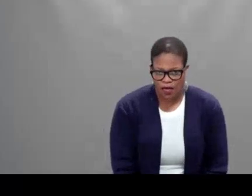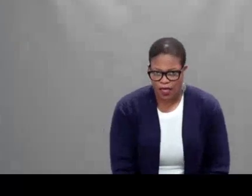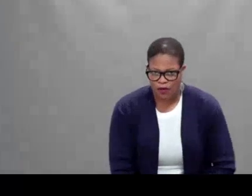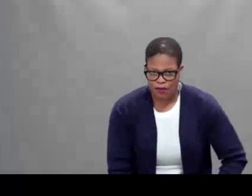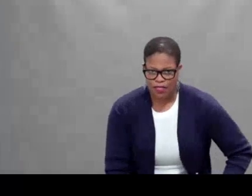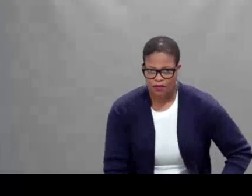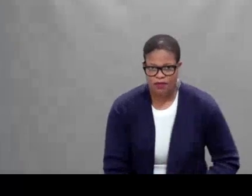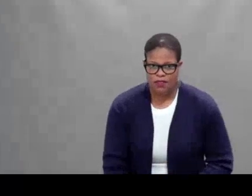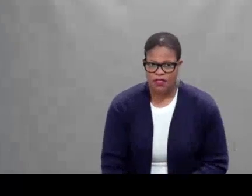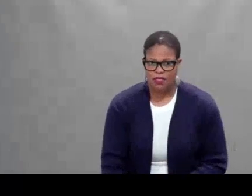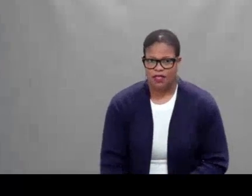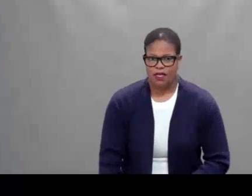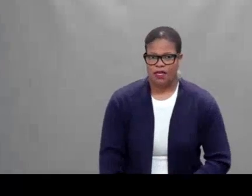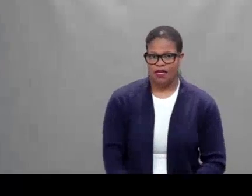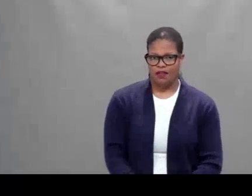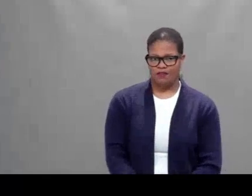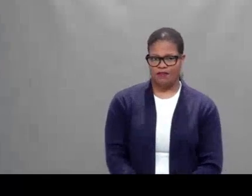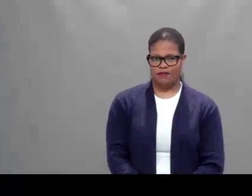So, help me.